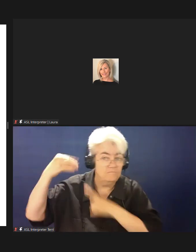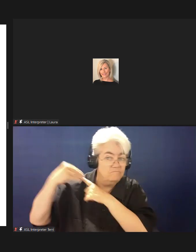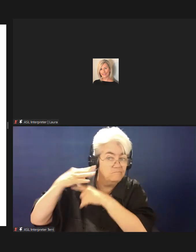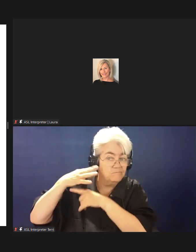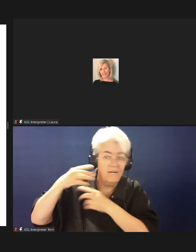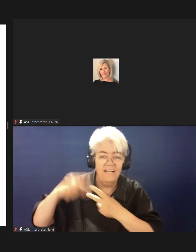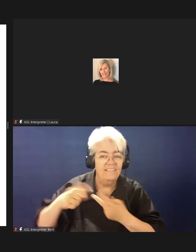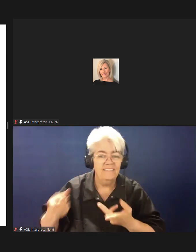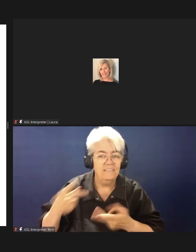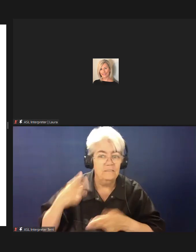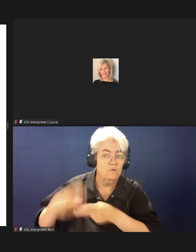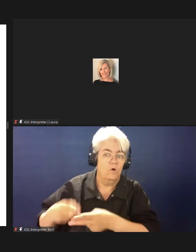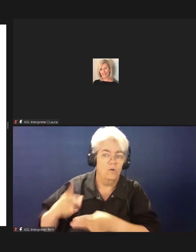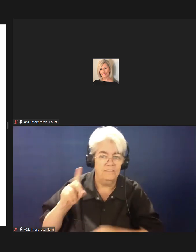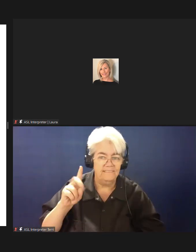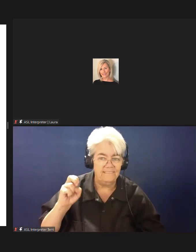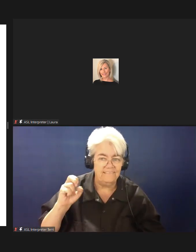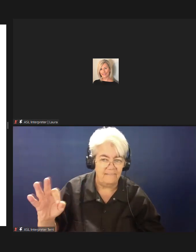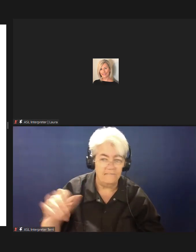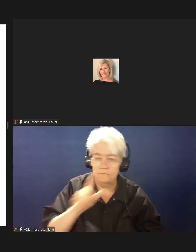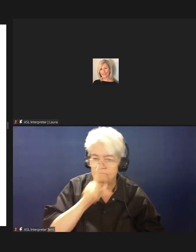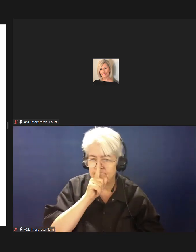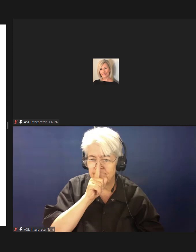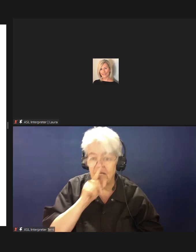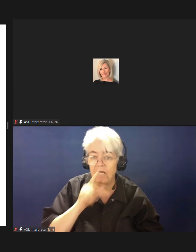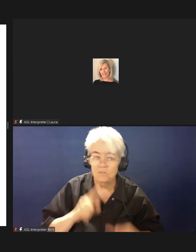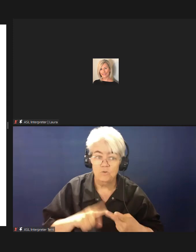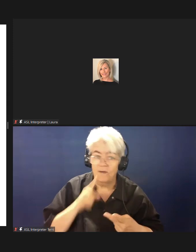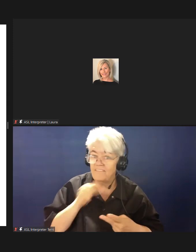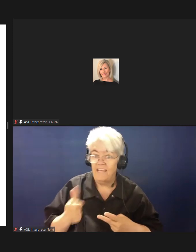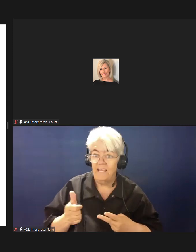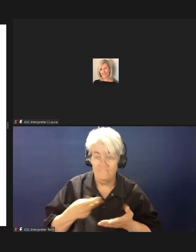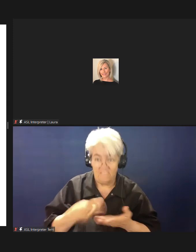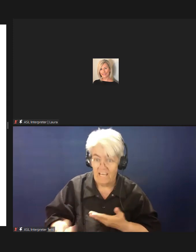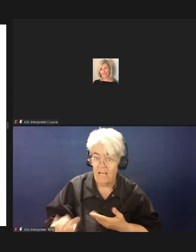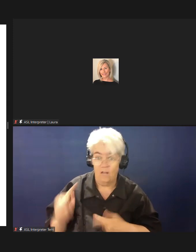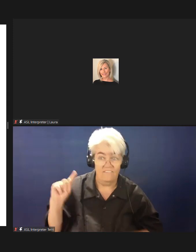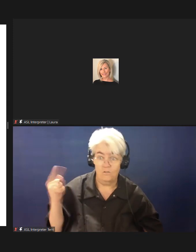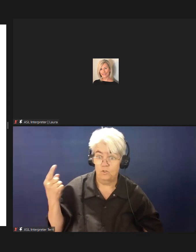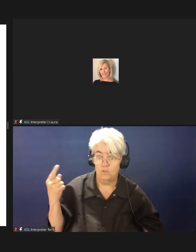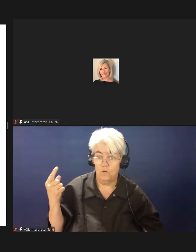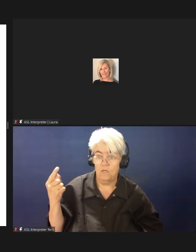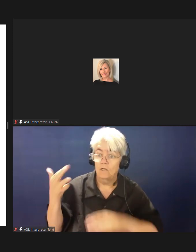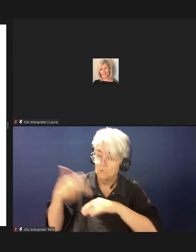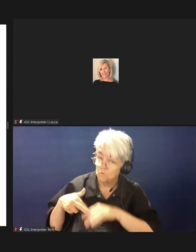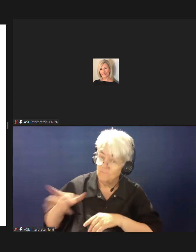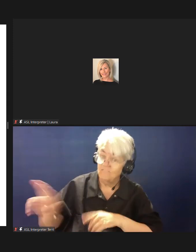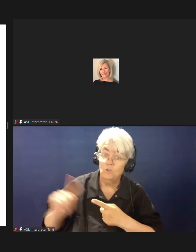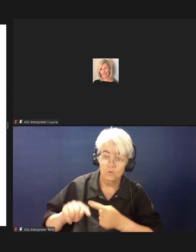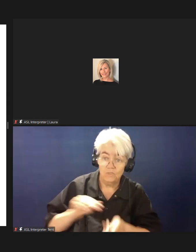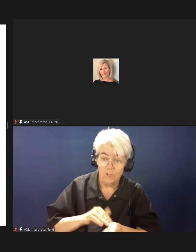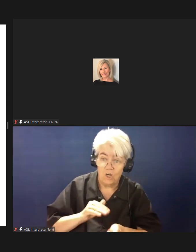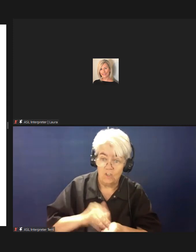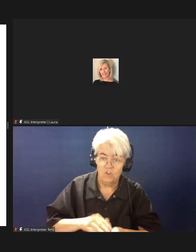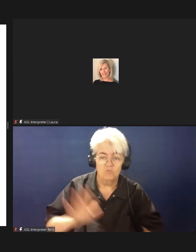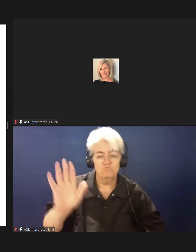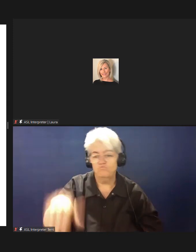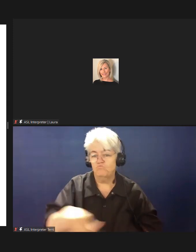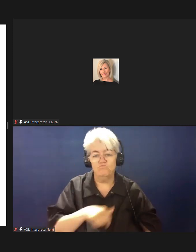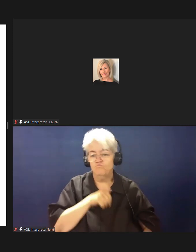practical for every child who doesn't pass at that first screening to be referred to a healthcare provider or an